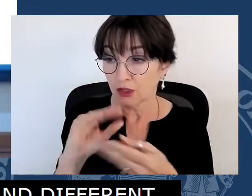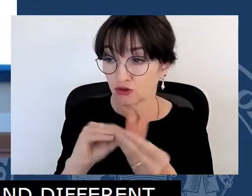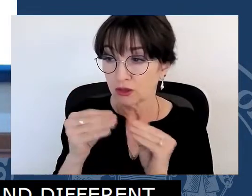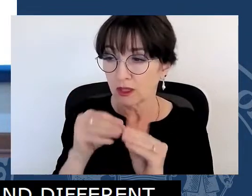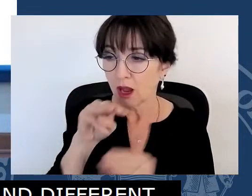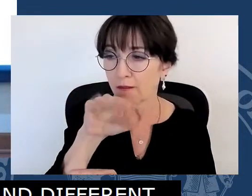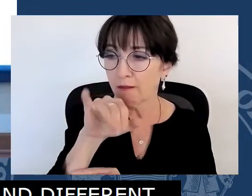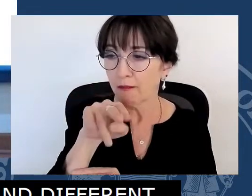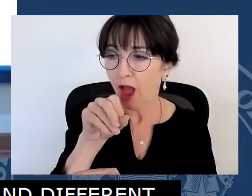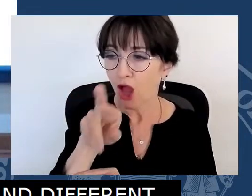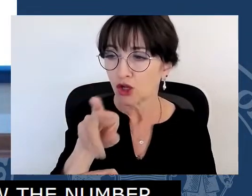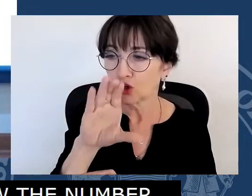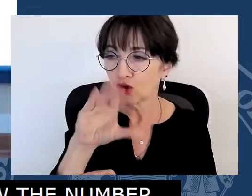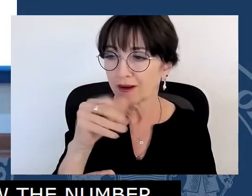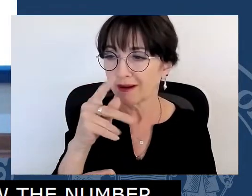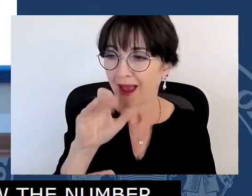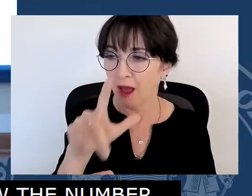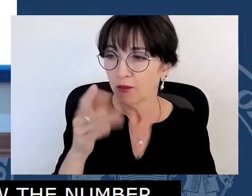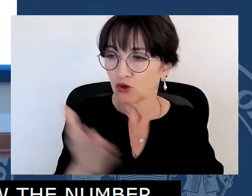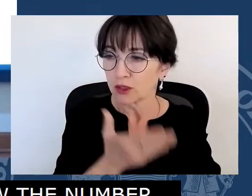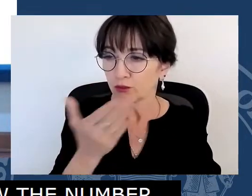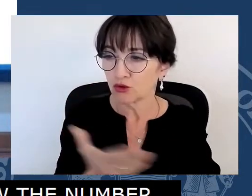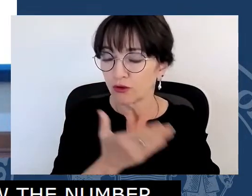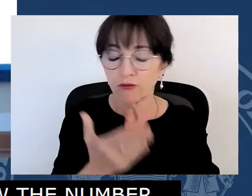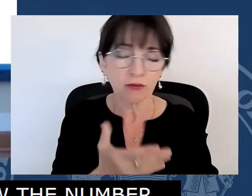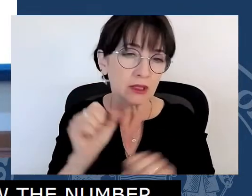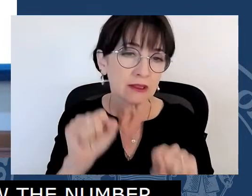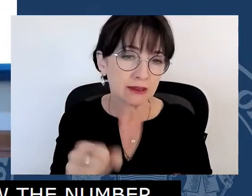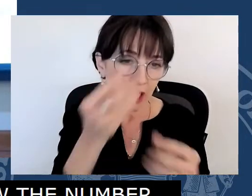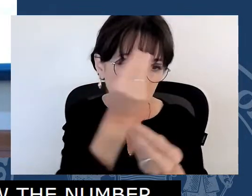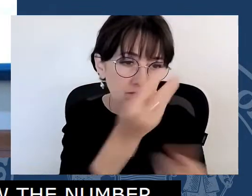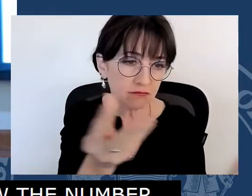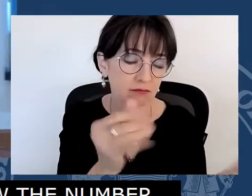improvement number is? No, I don't think so. We can get that number for you.